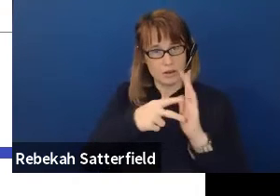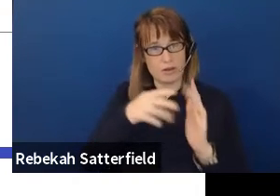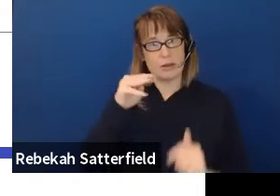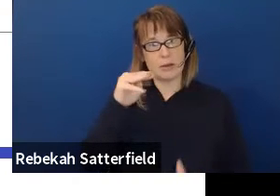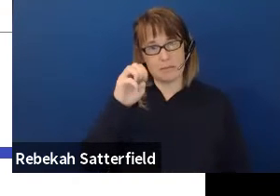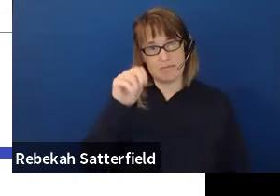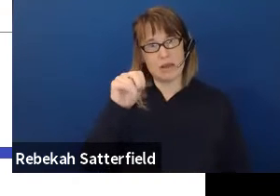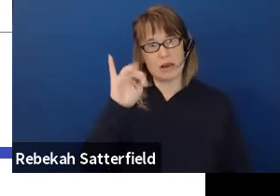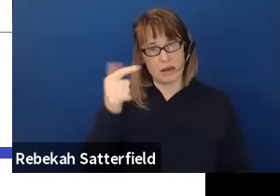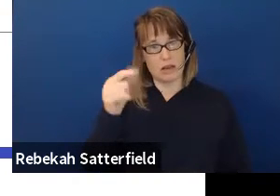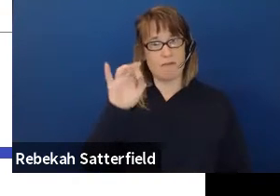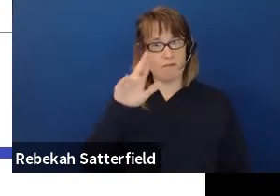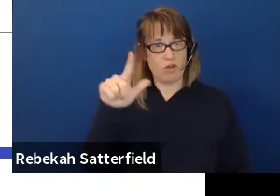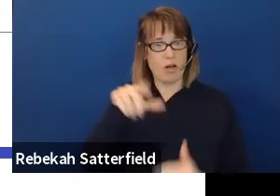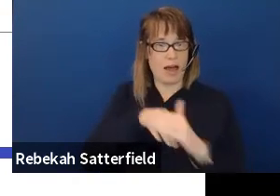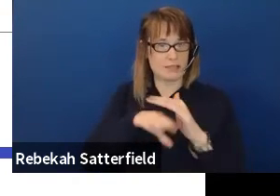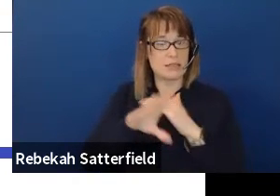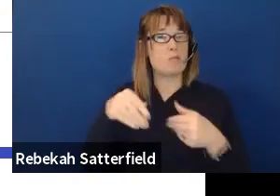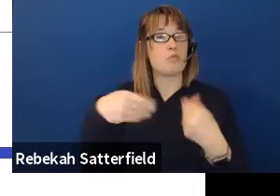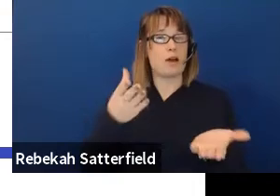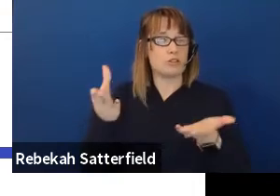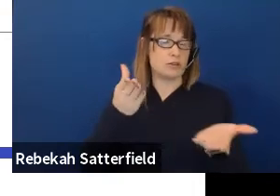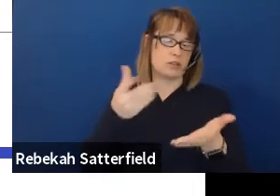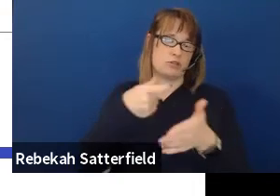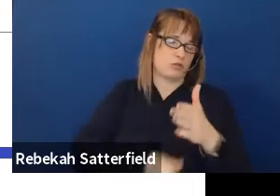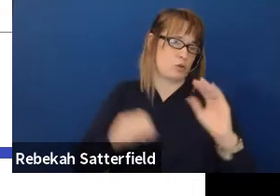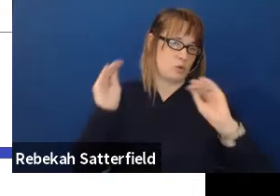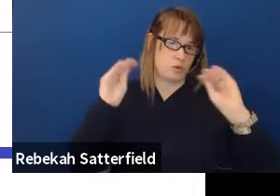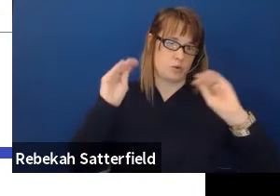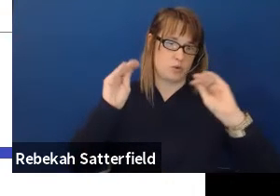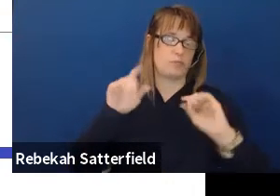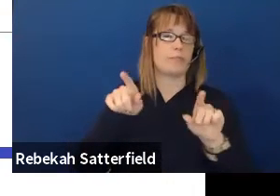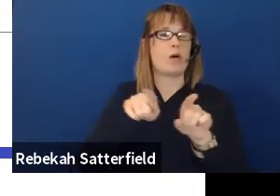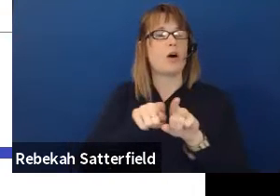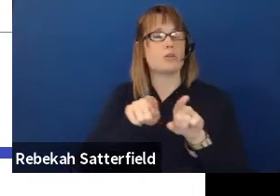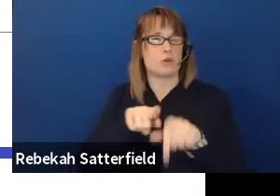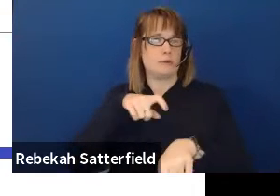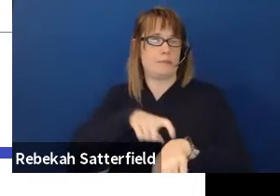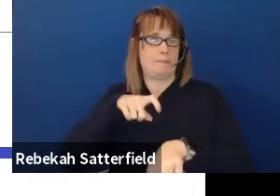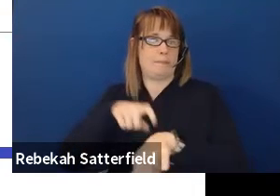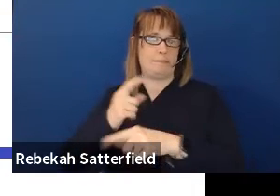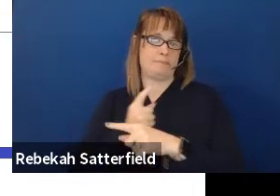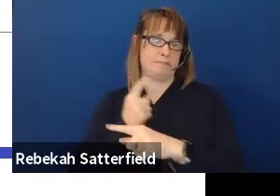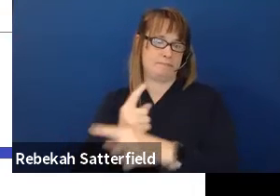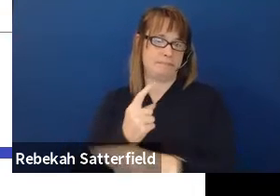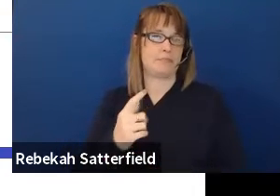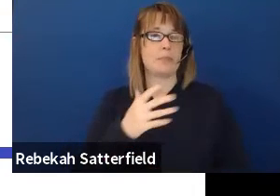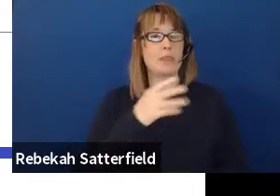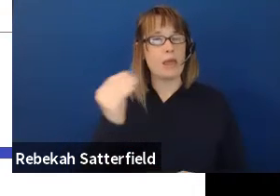access, and to provide these services free of charge, also in a timely manner.